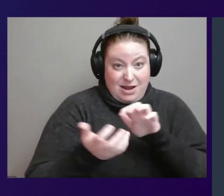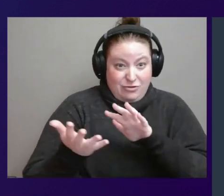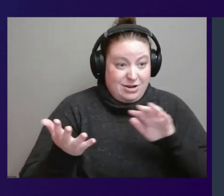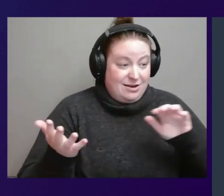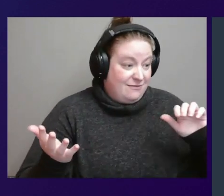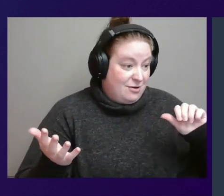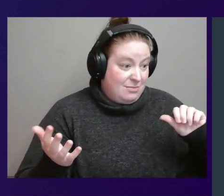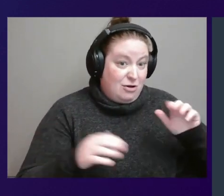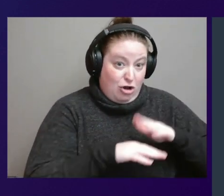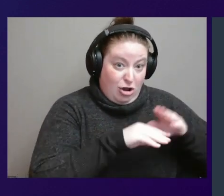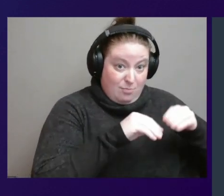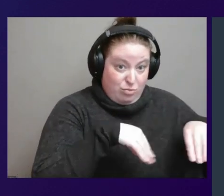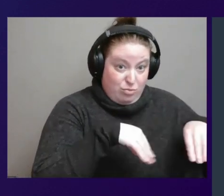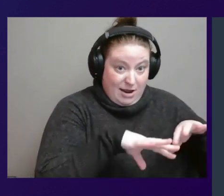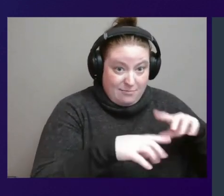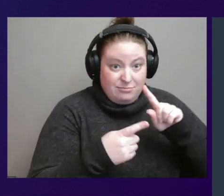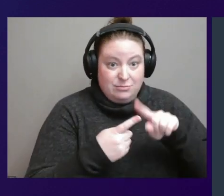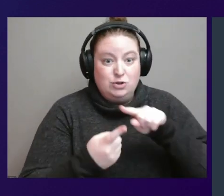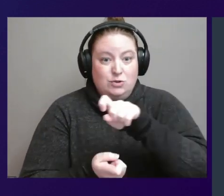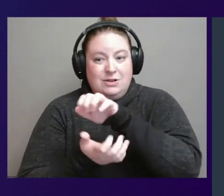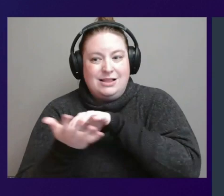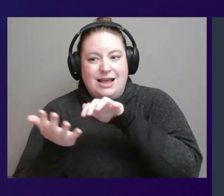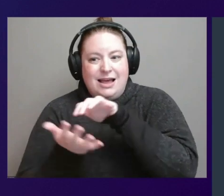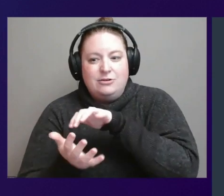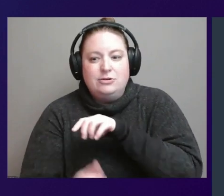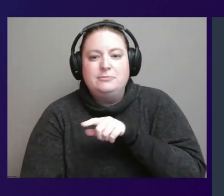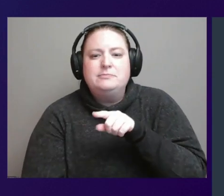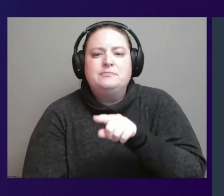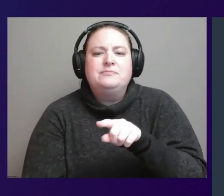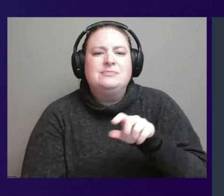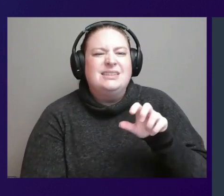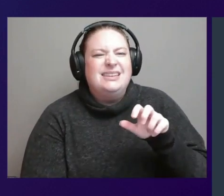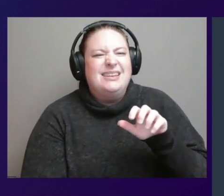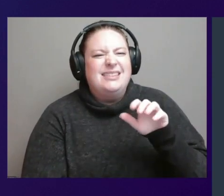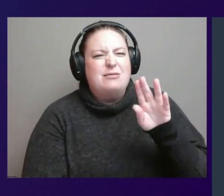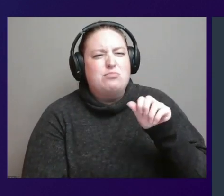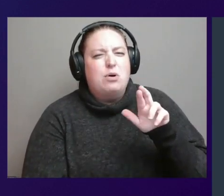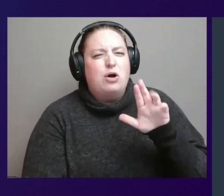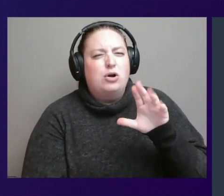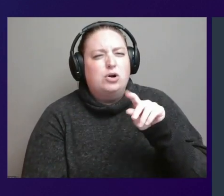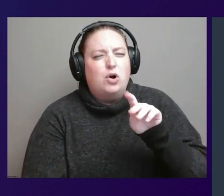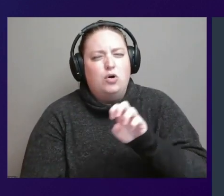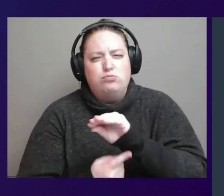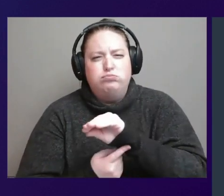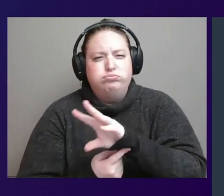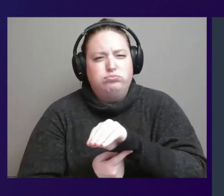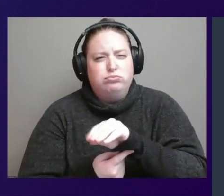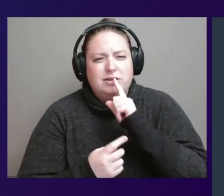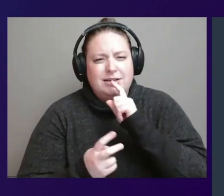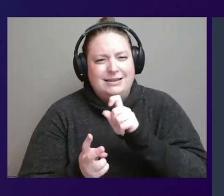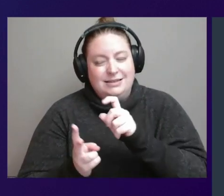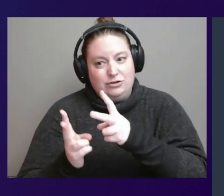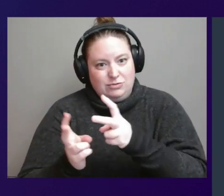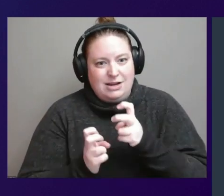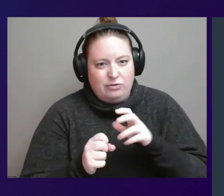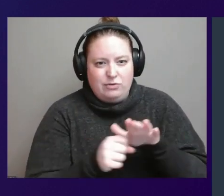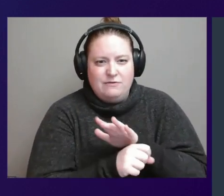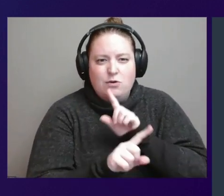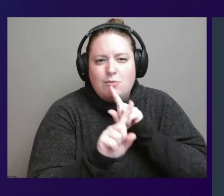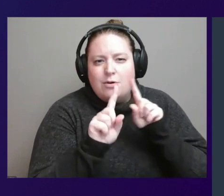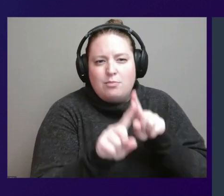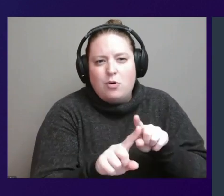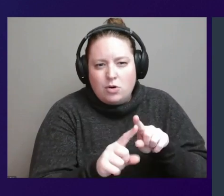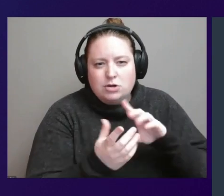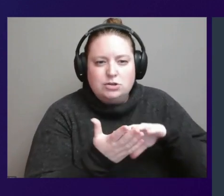storage. You know, you can scan the barcode in the lower right-hand corner to download the full report and learn more about how you